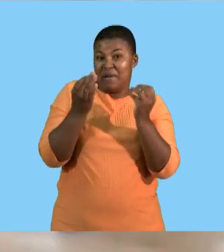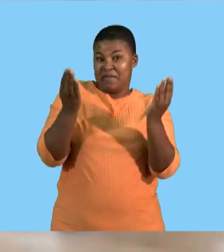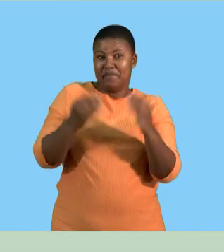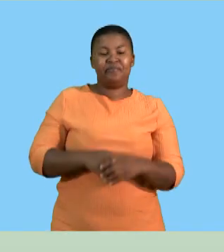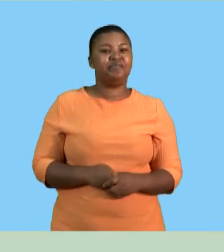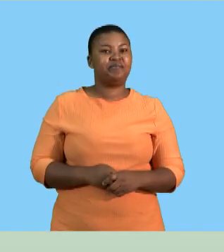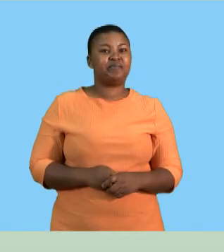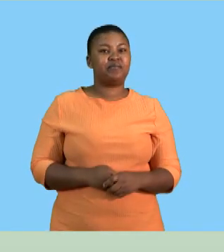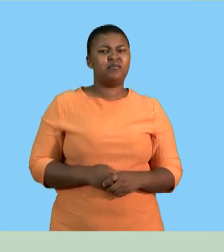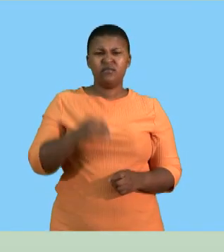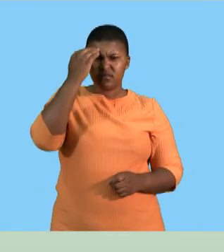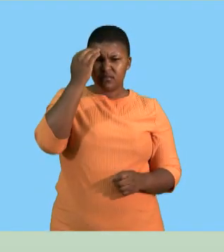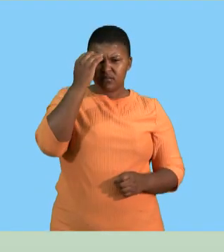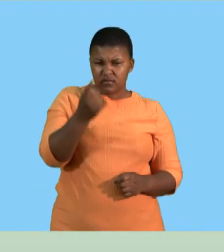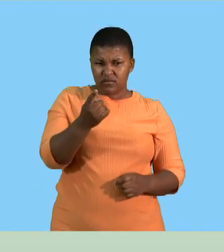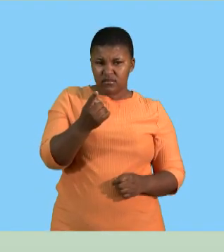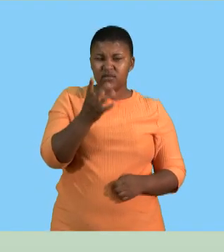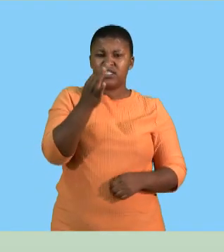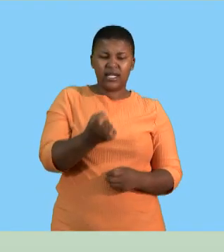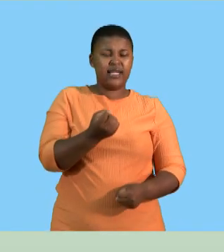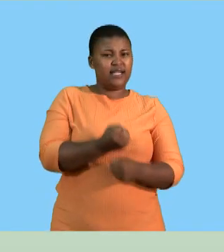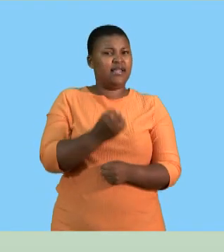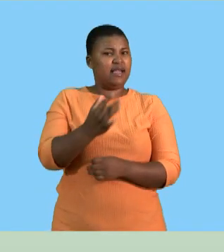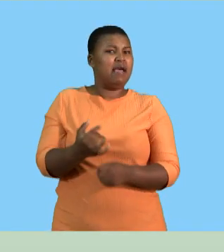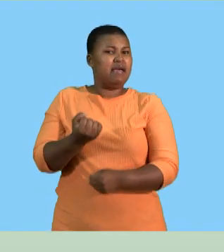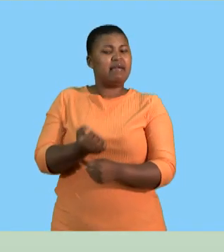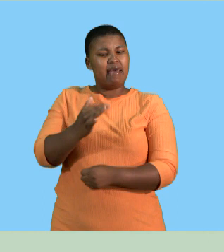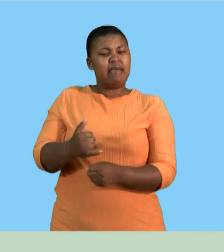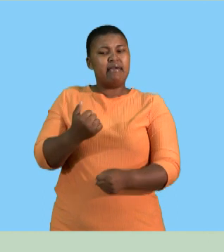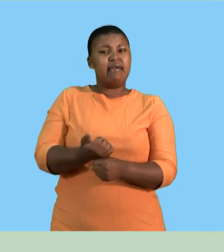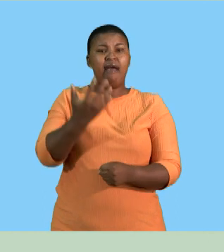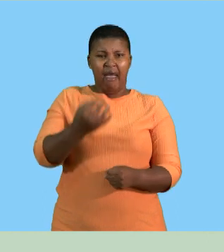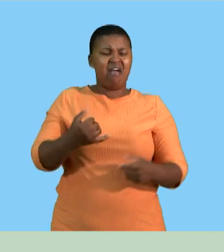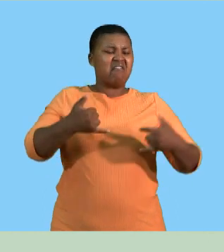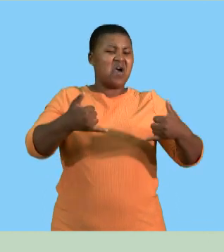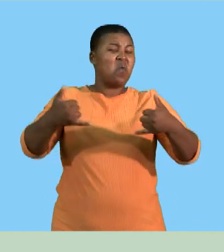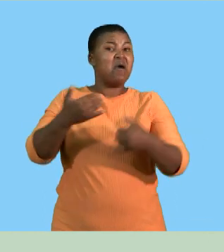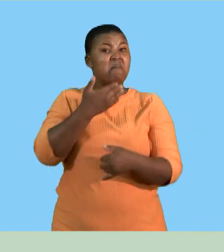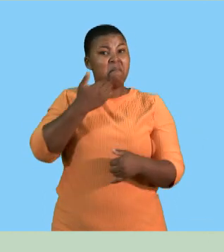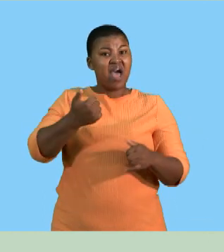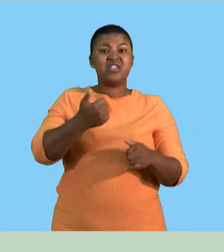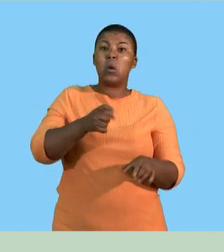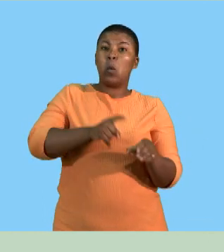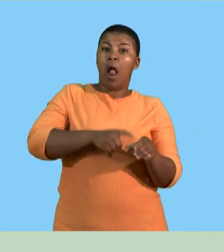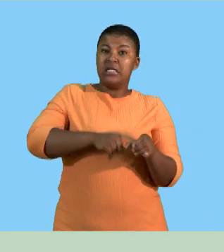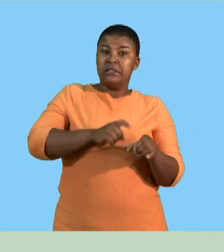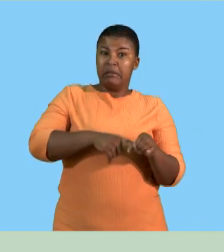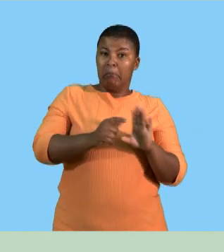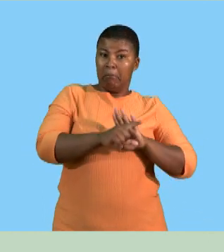know each year there is awards given to the best quality brands in South